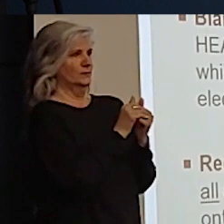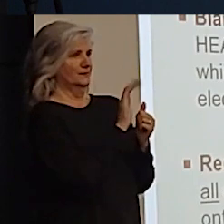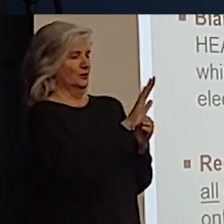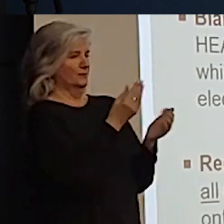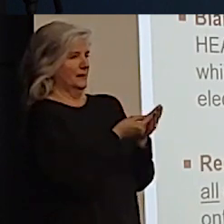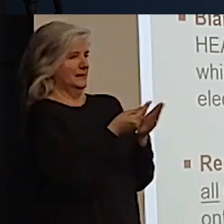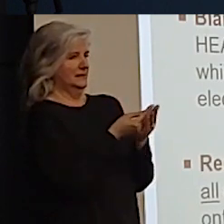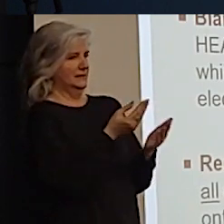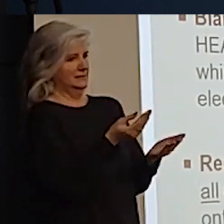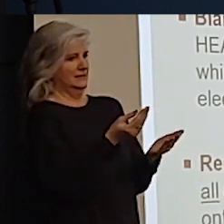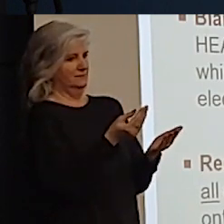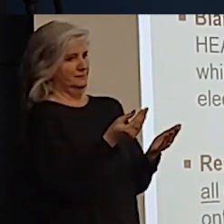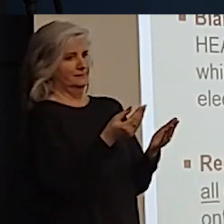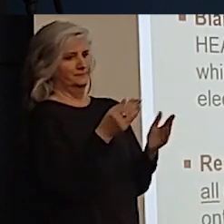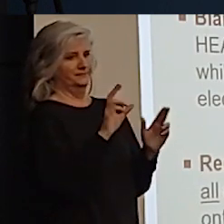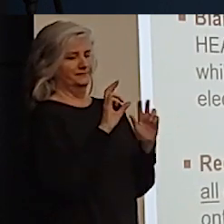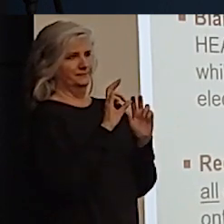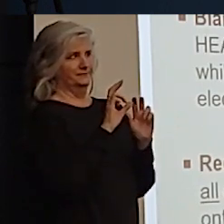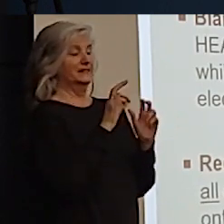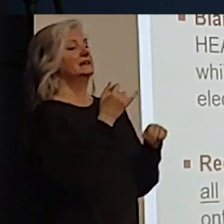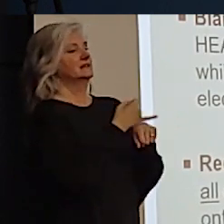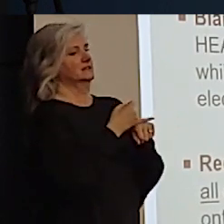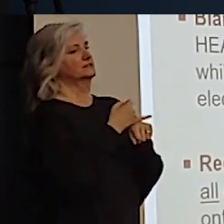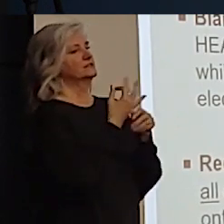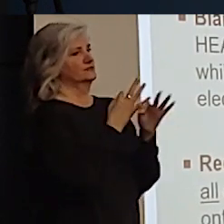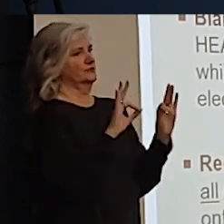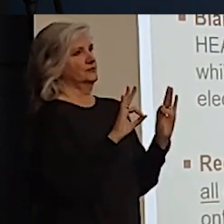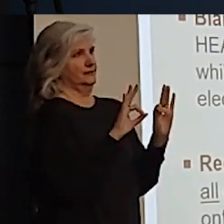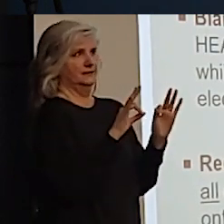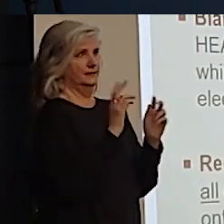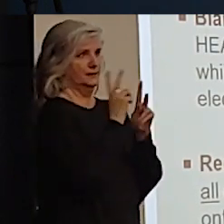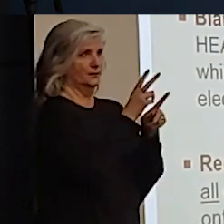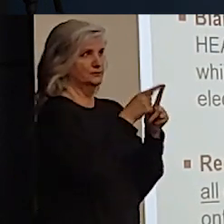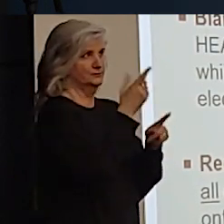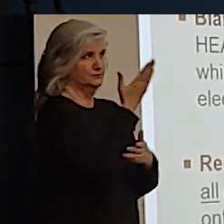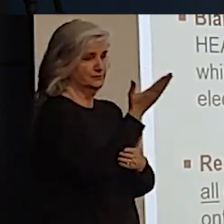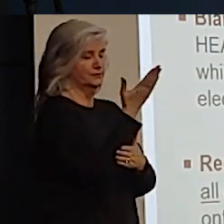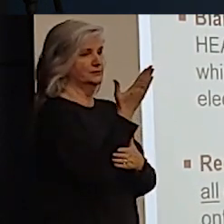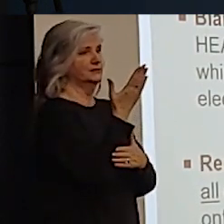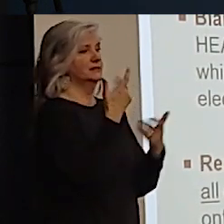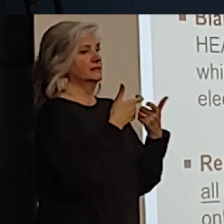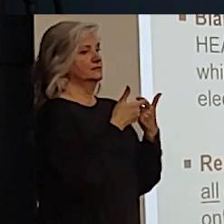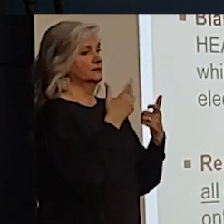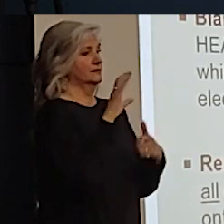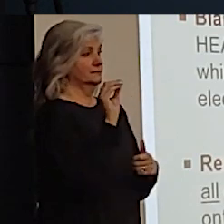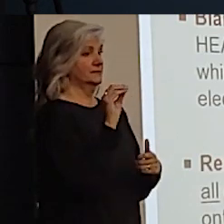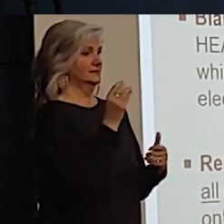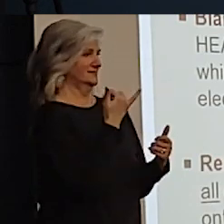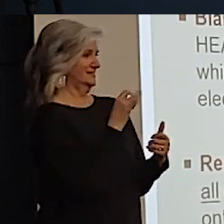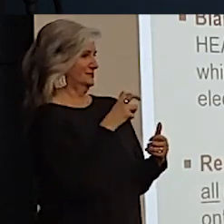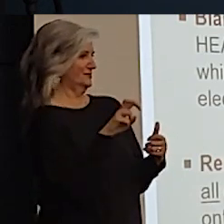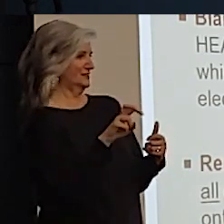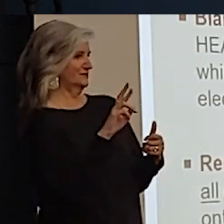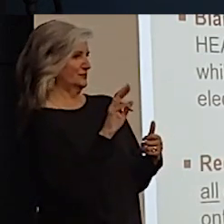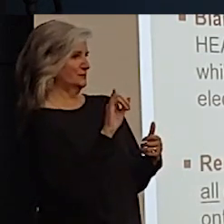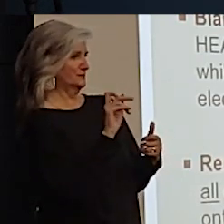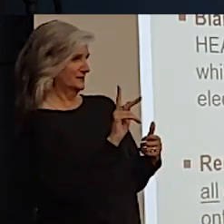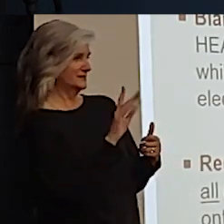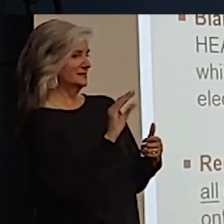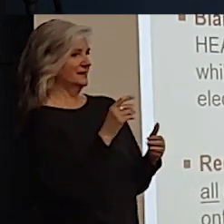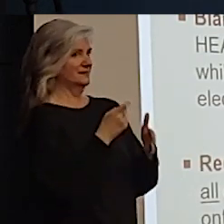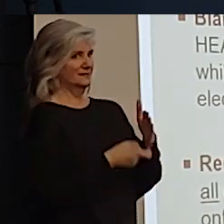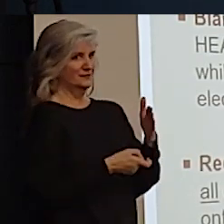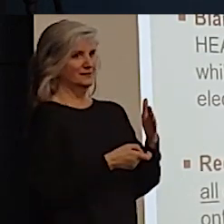than give interest-free loans to monopoly utility companies. So QIP is another bill that has transferred risk and